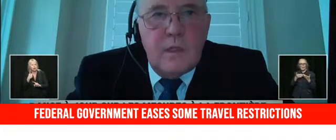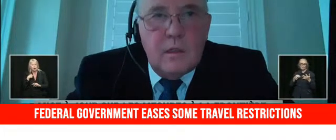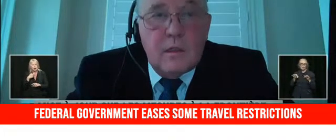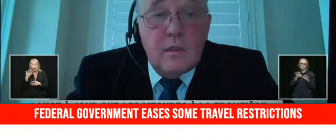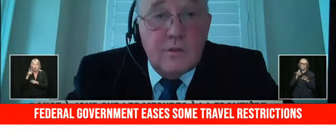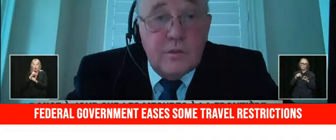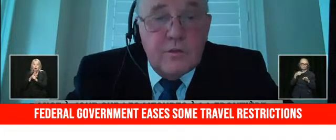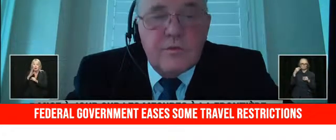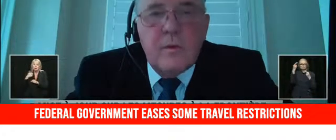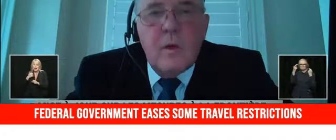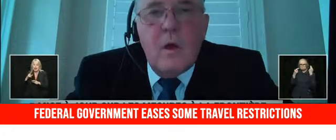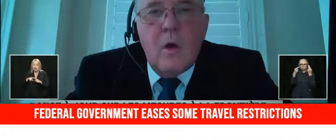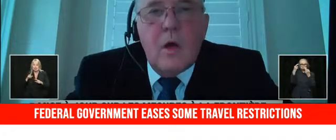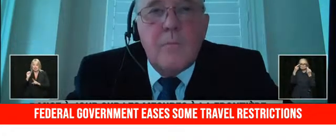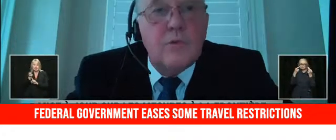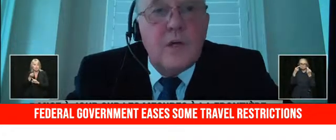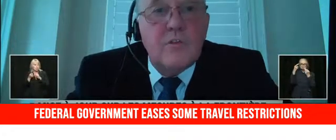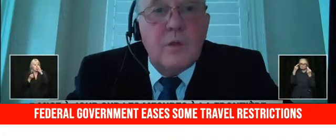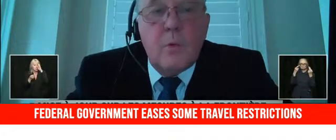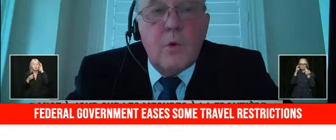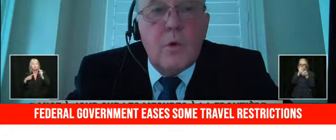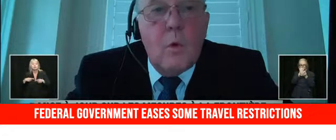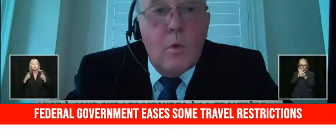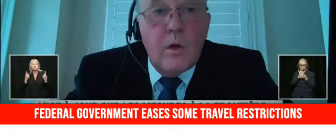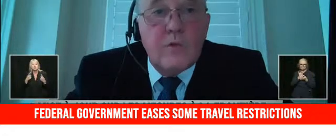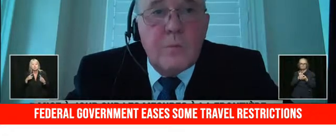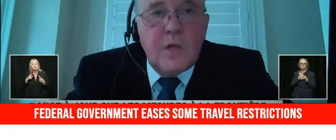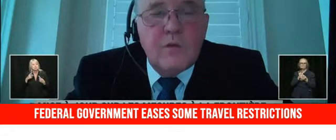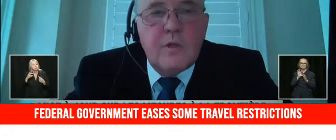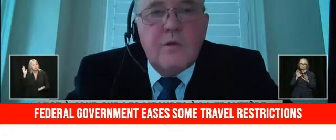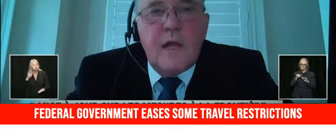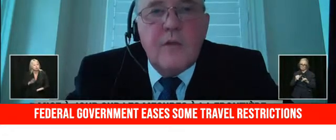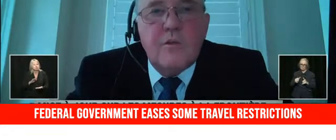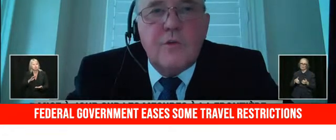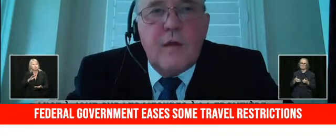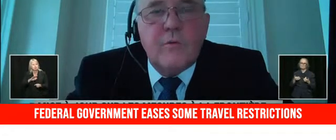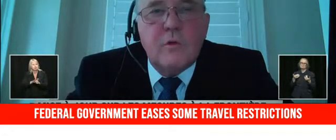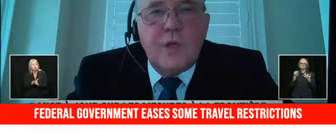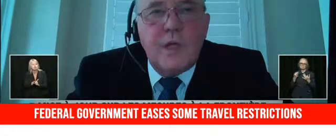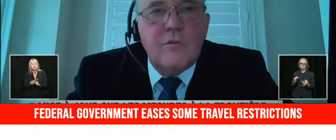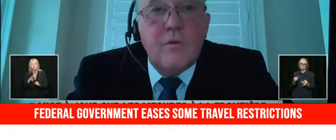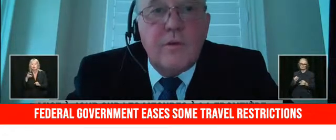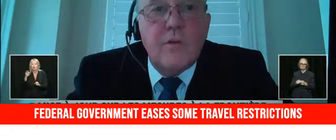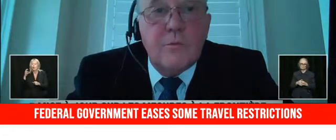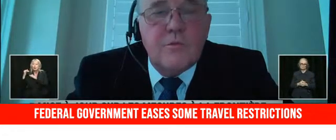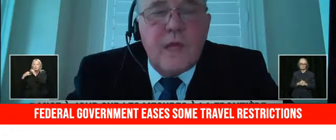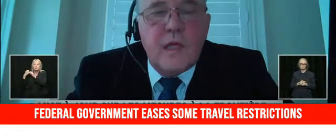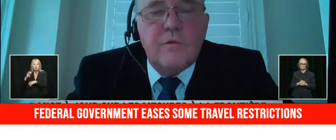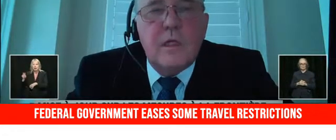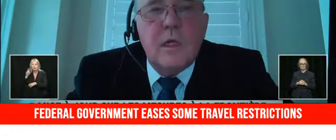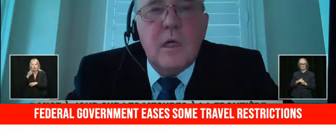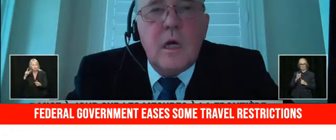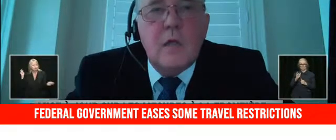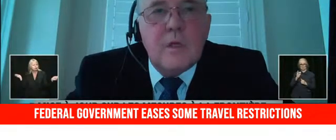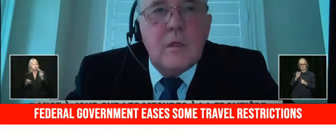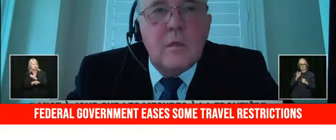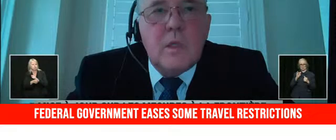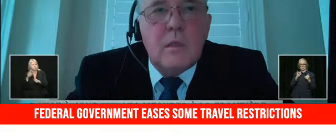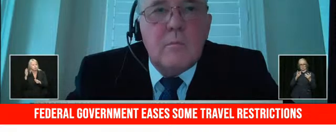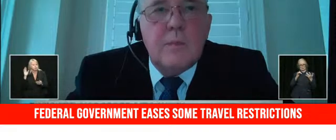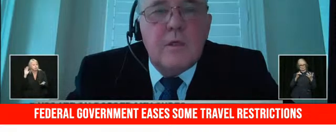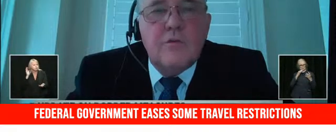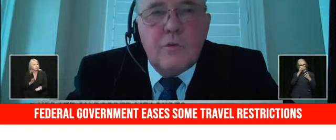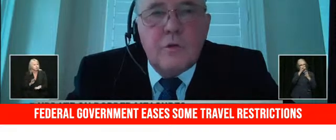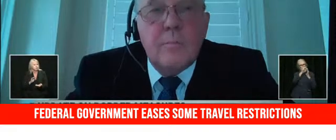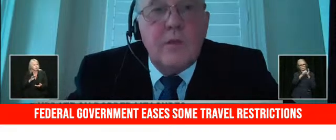until the conditions on both sides of the border, or as it pertains to international travel, change very substantively, until